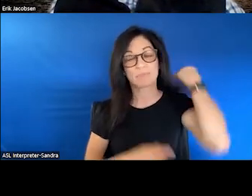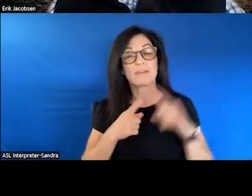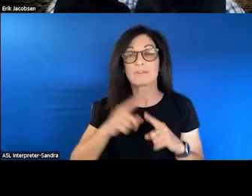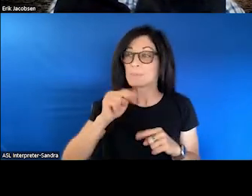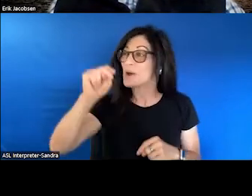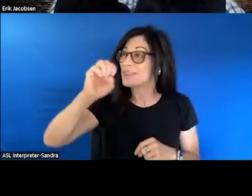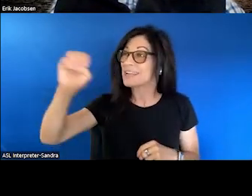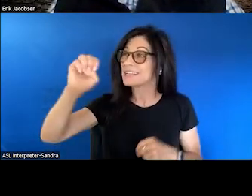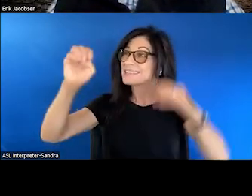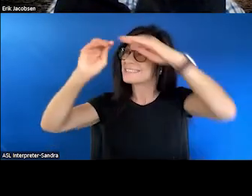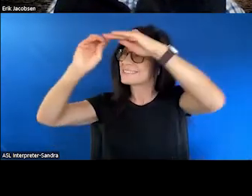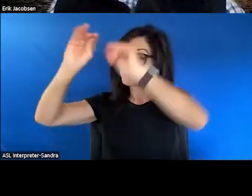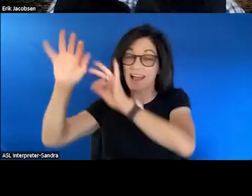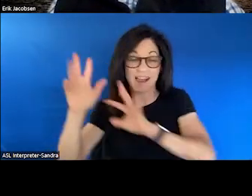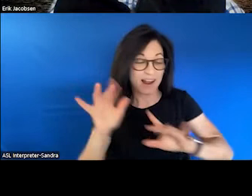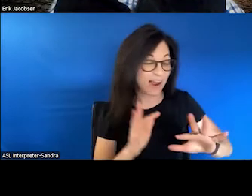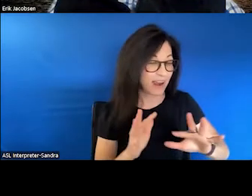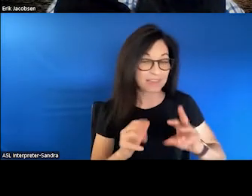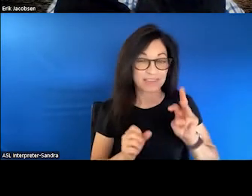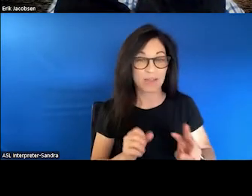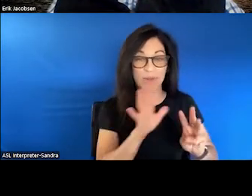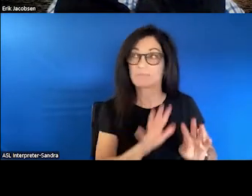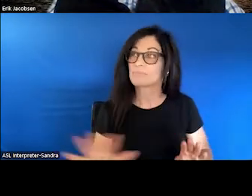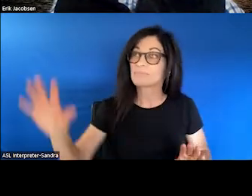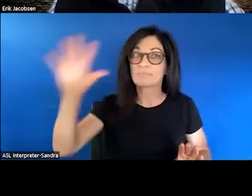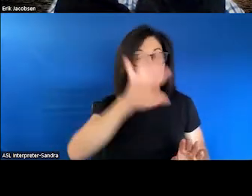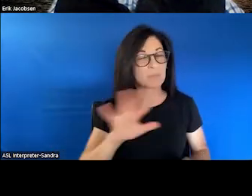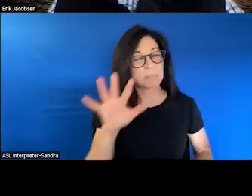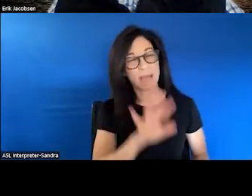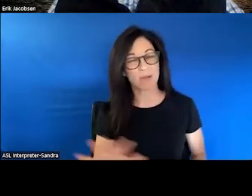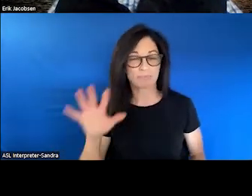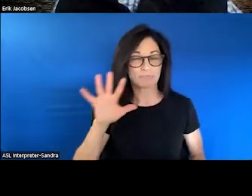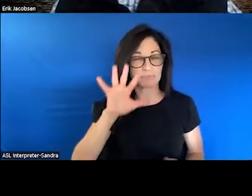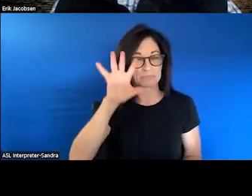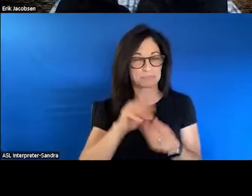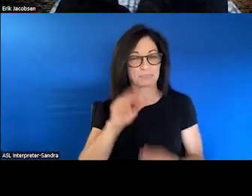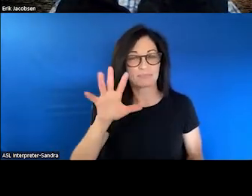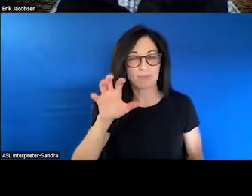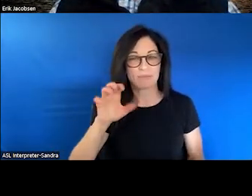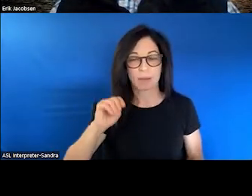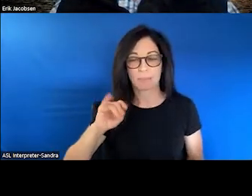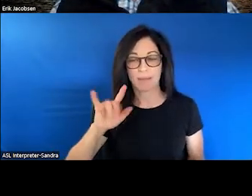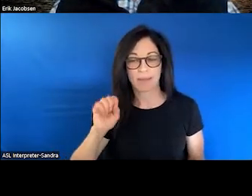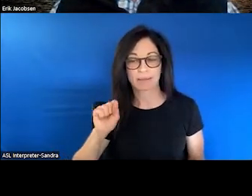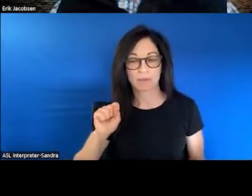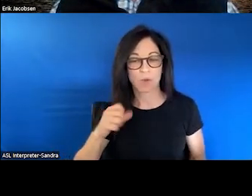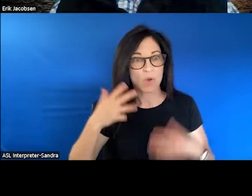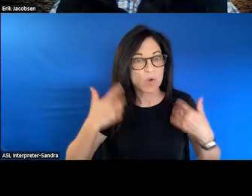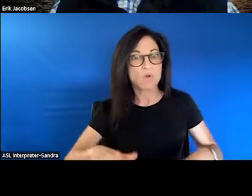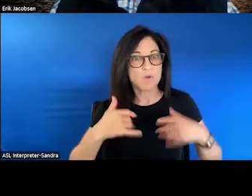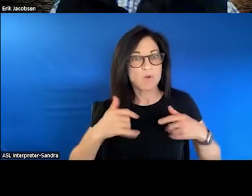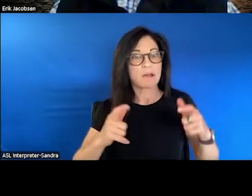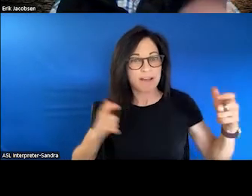to the southwest corner, that's approximately 500 miles. This is a massive piece of